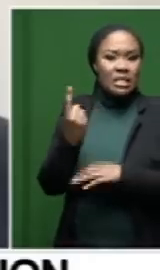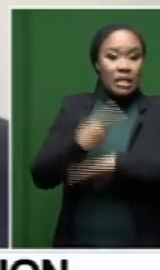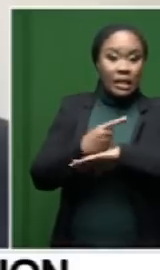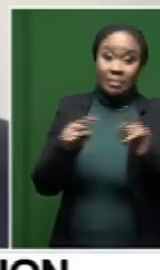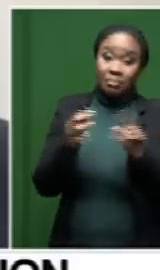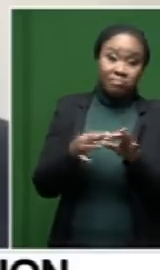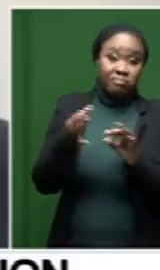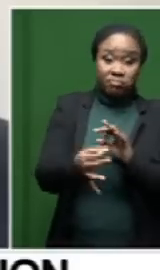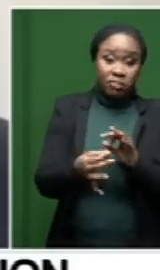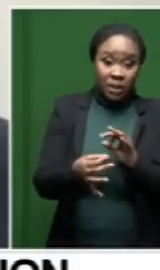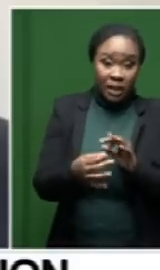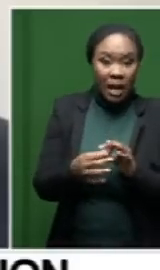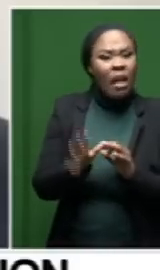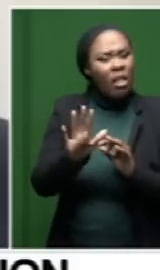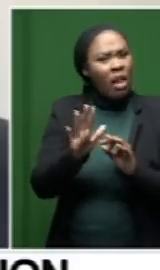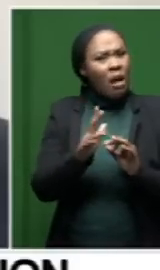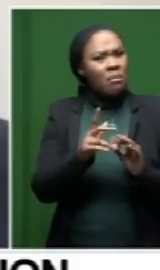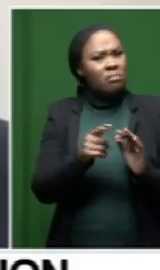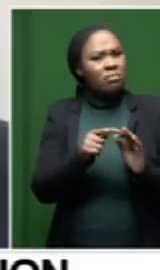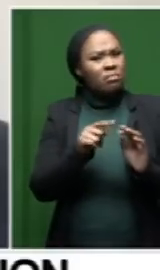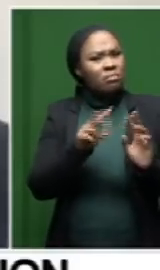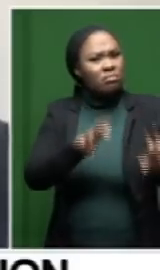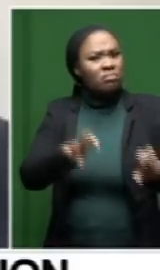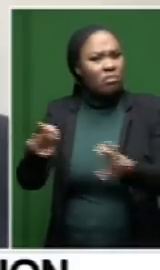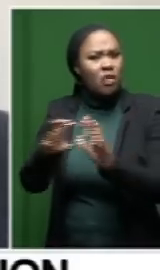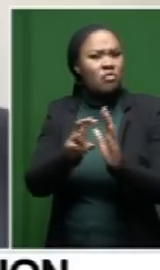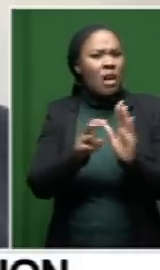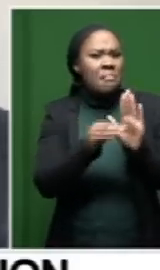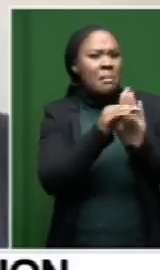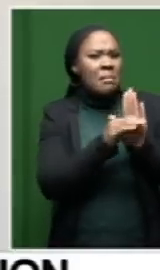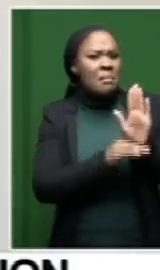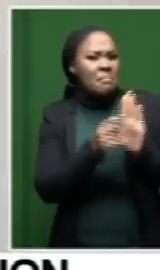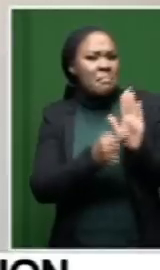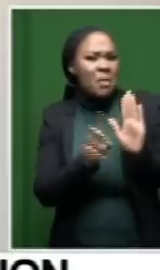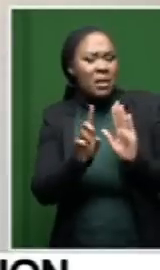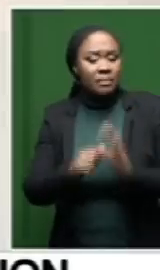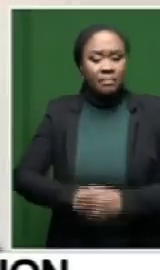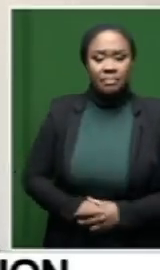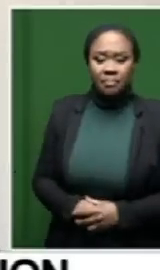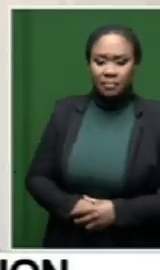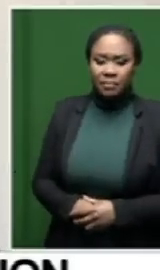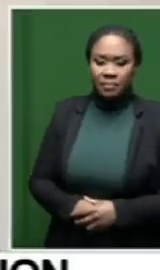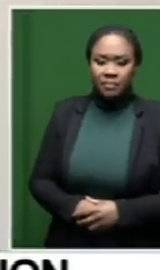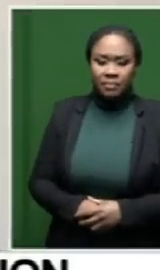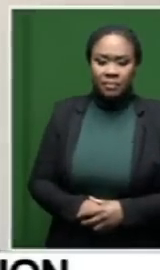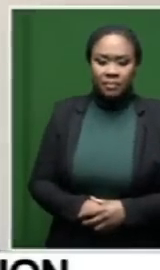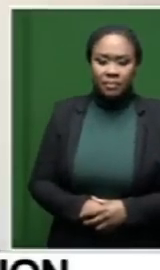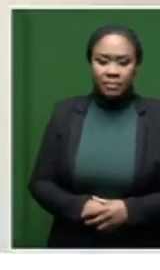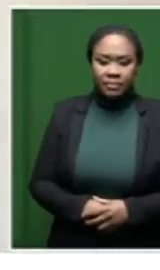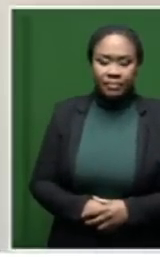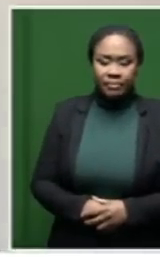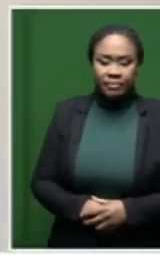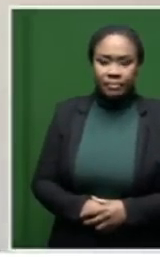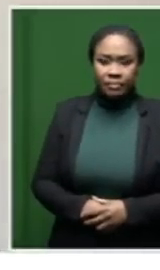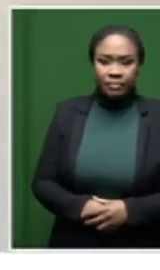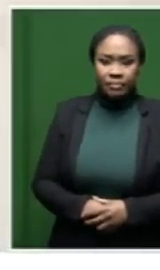and what were the parameters of the terms of reference? So the terms of reference that were established